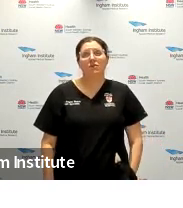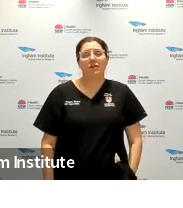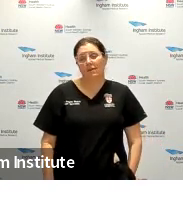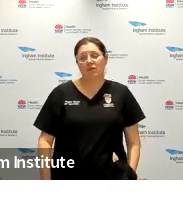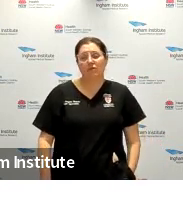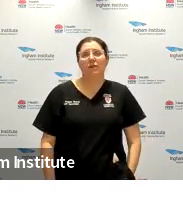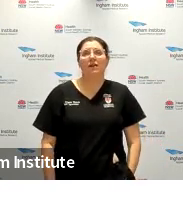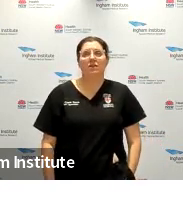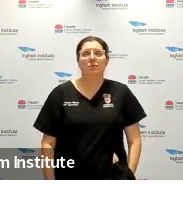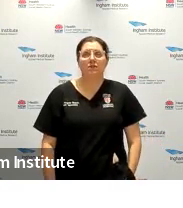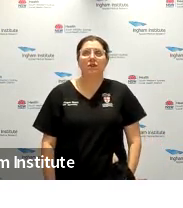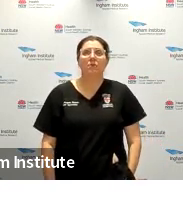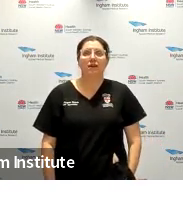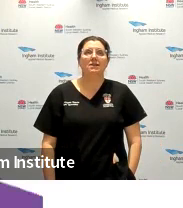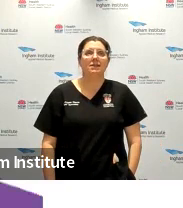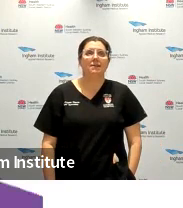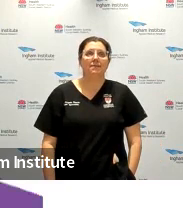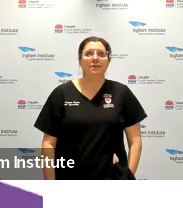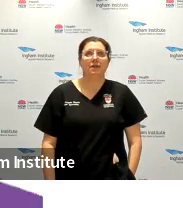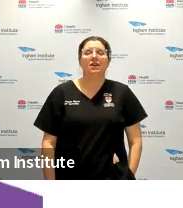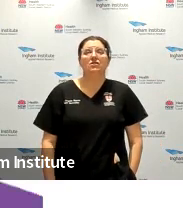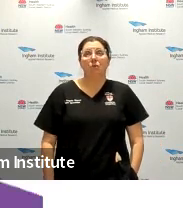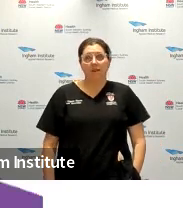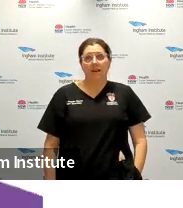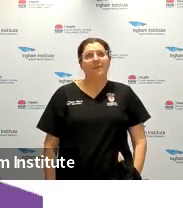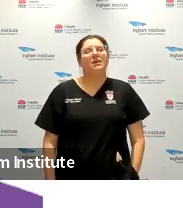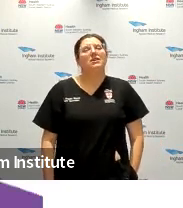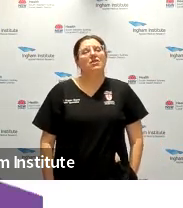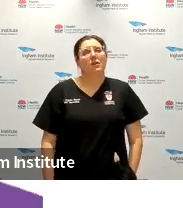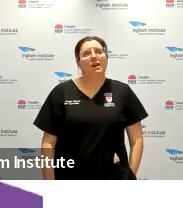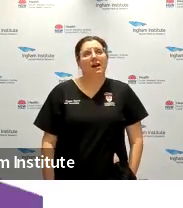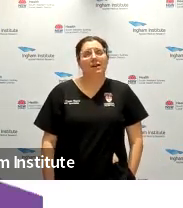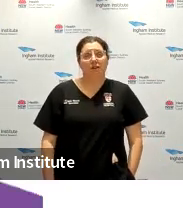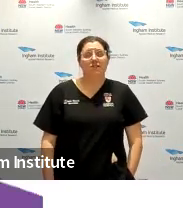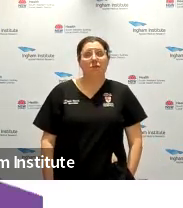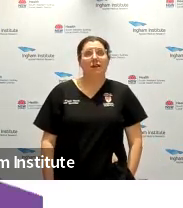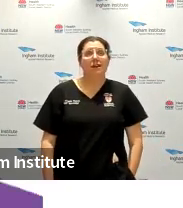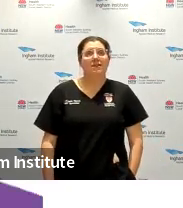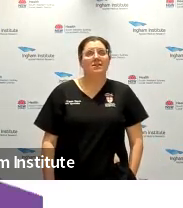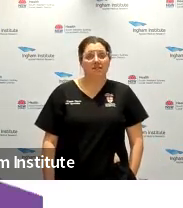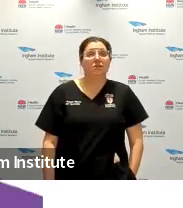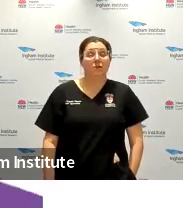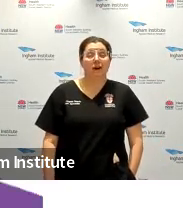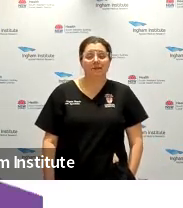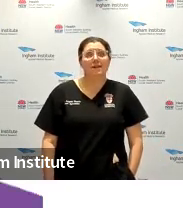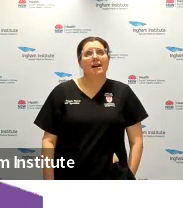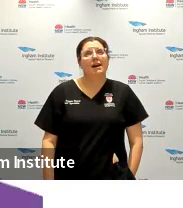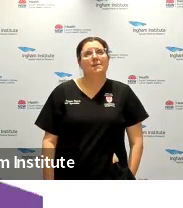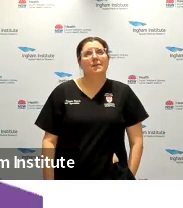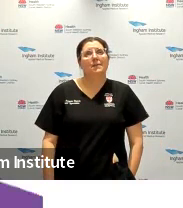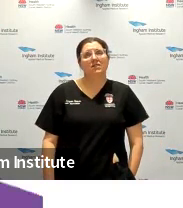relevant hospital who will look after the woman during her pregnancy. So what now? So we're going to roll out this